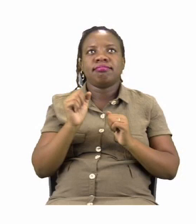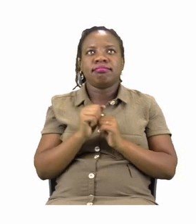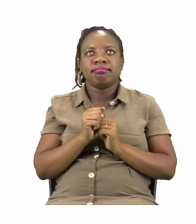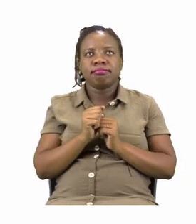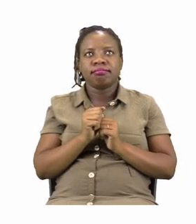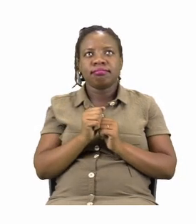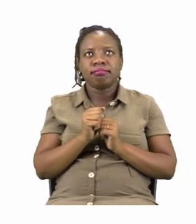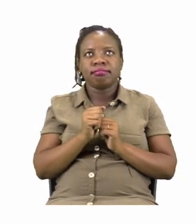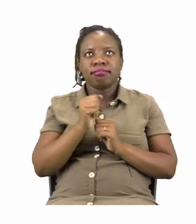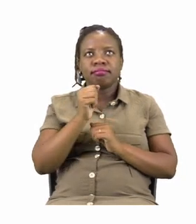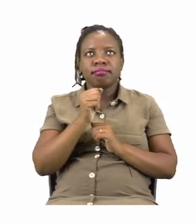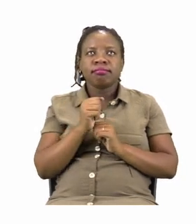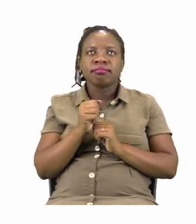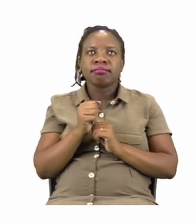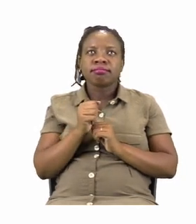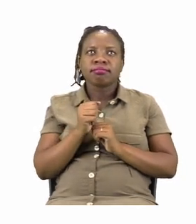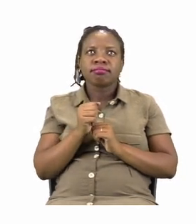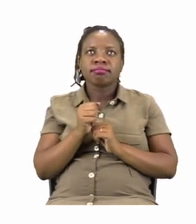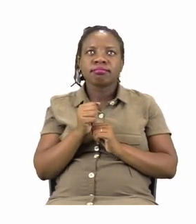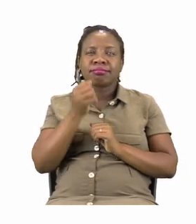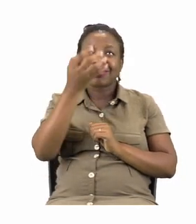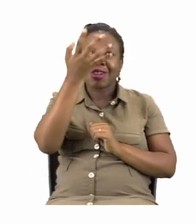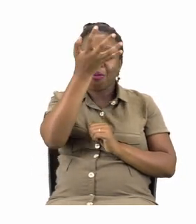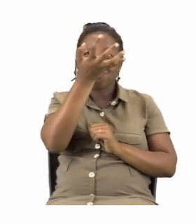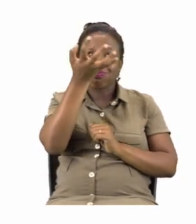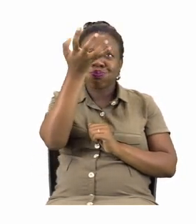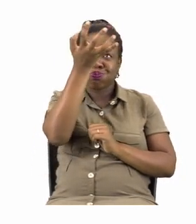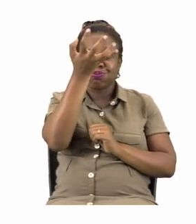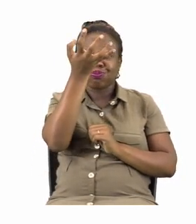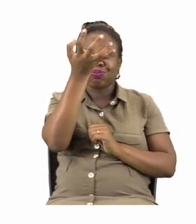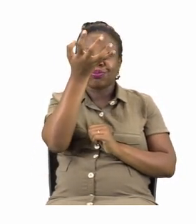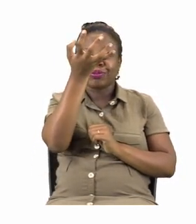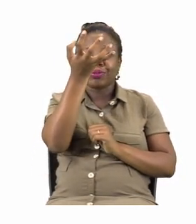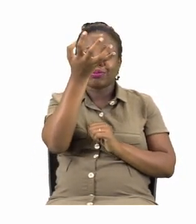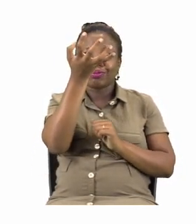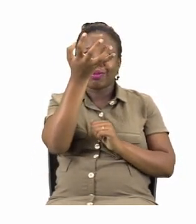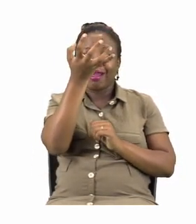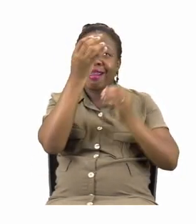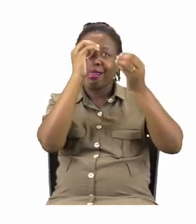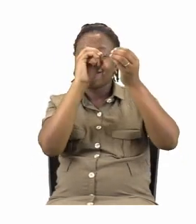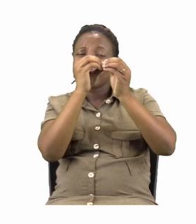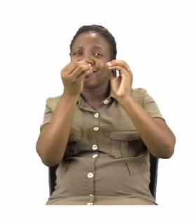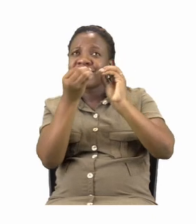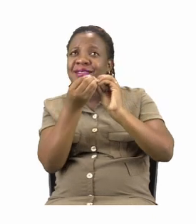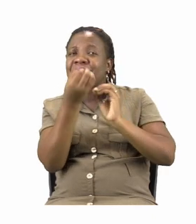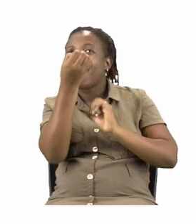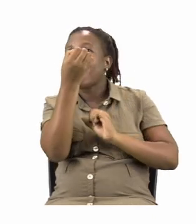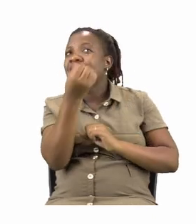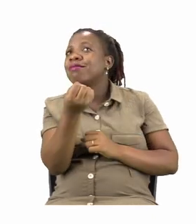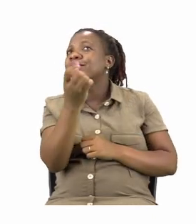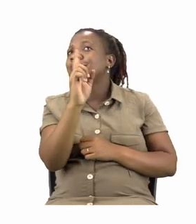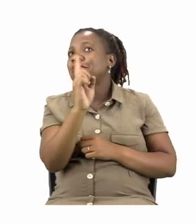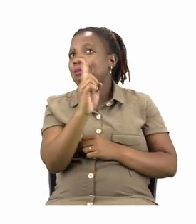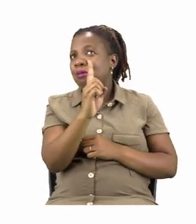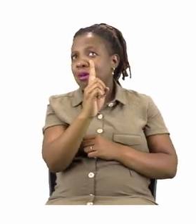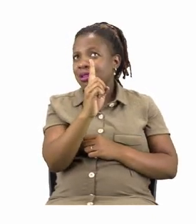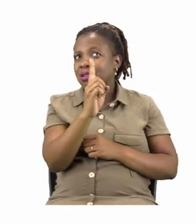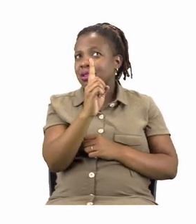number inside the cloud, and then you look at one of the numbers in the